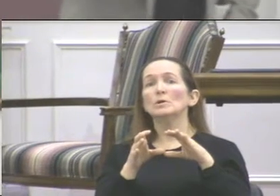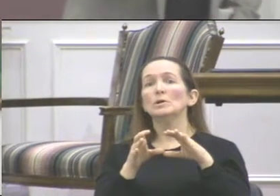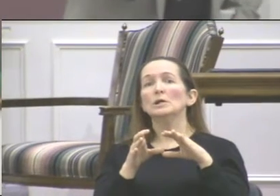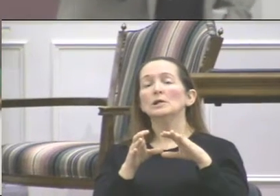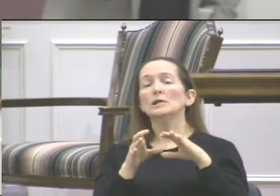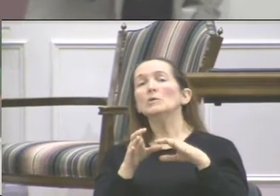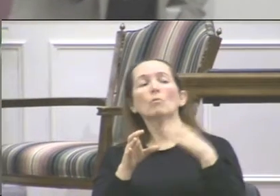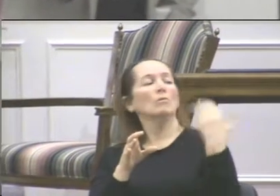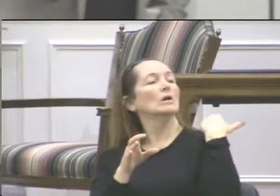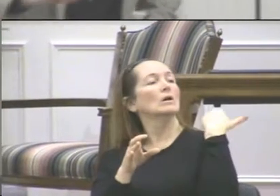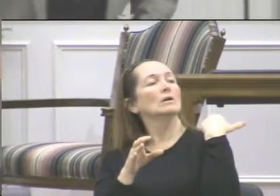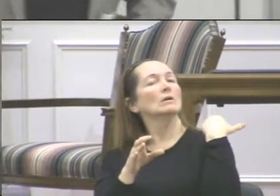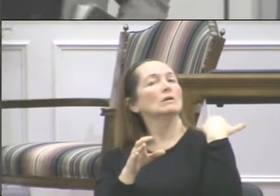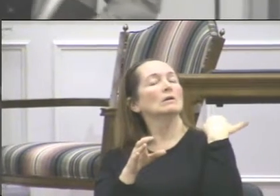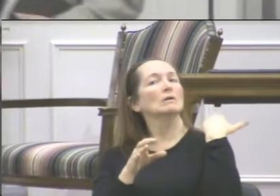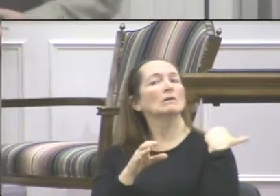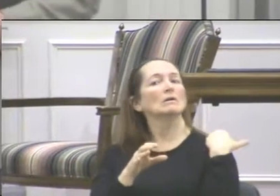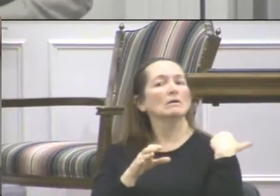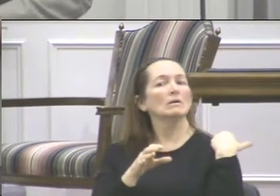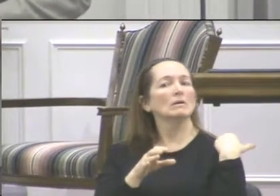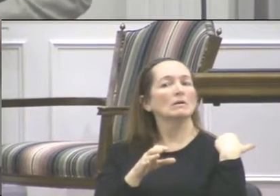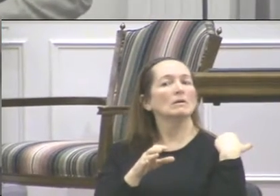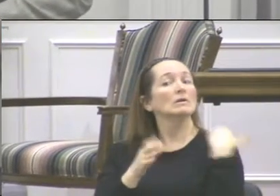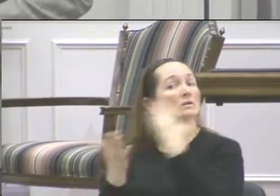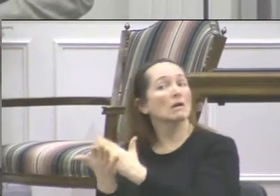Hand on my shoulder, stop me.